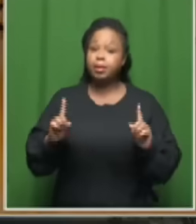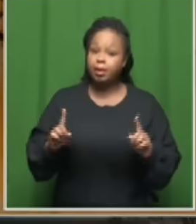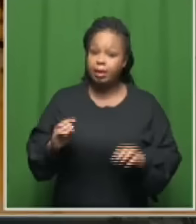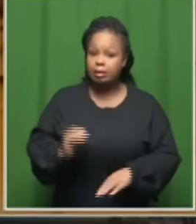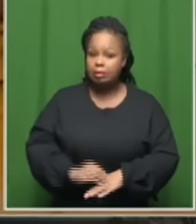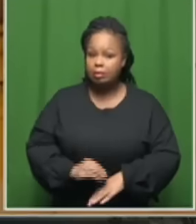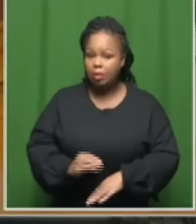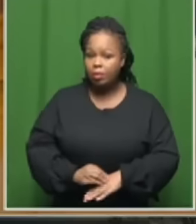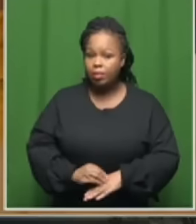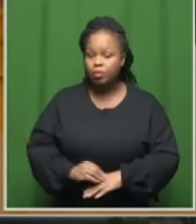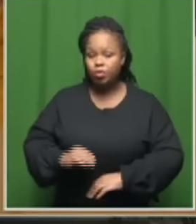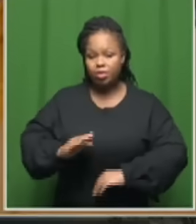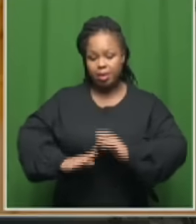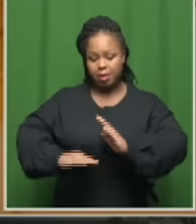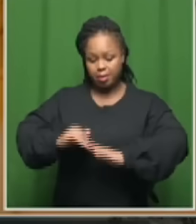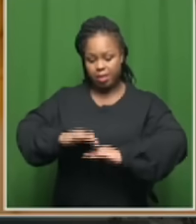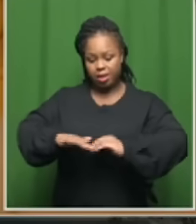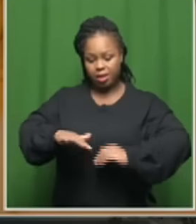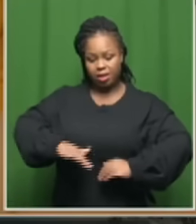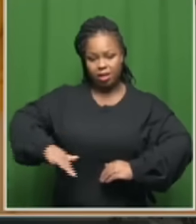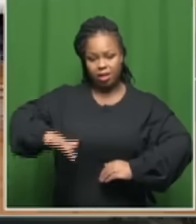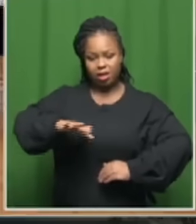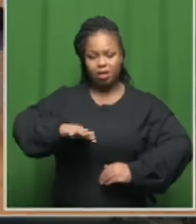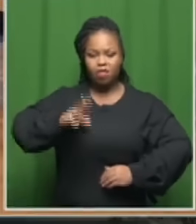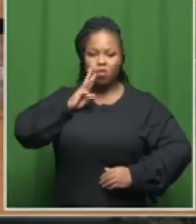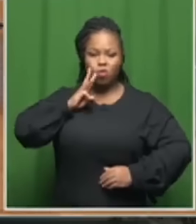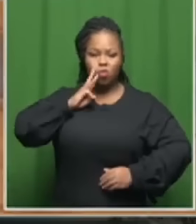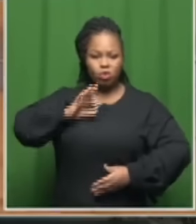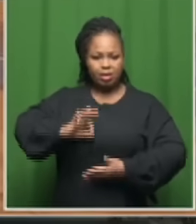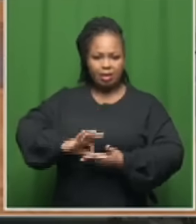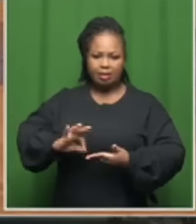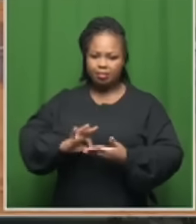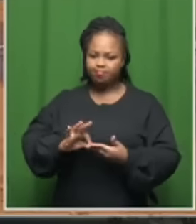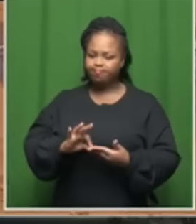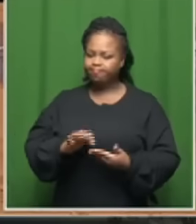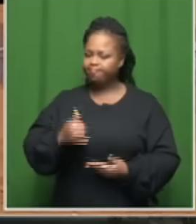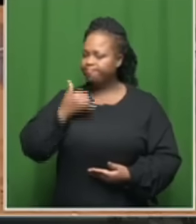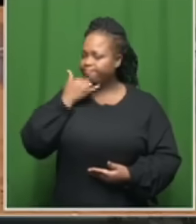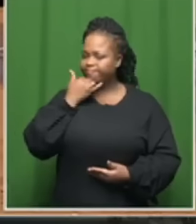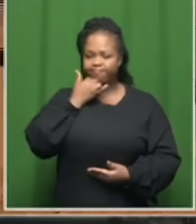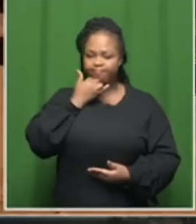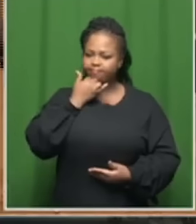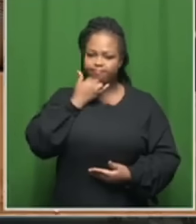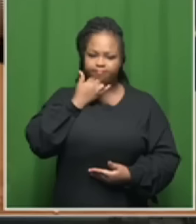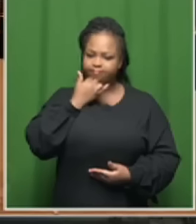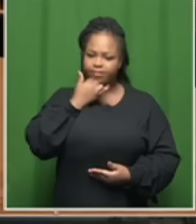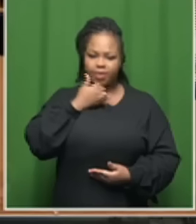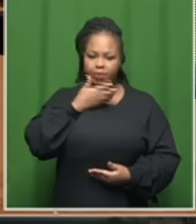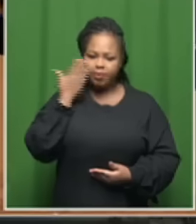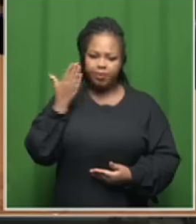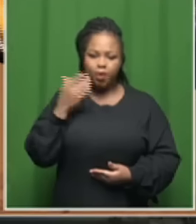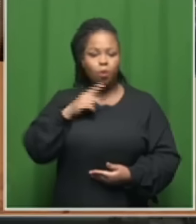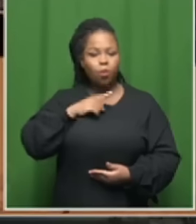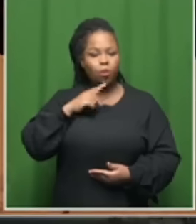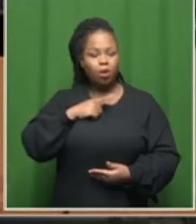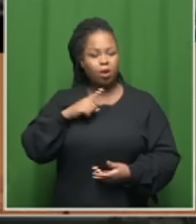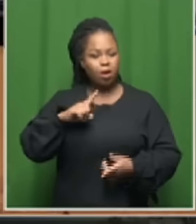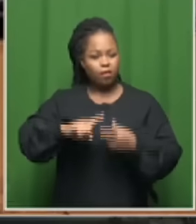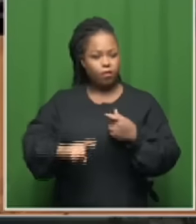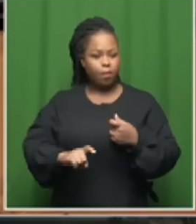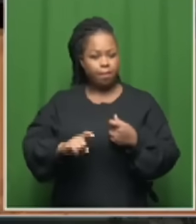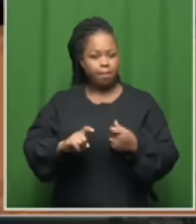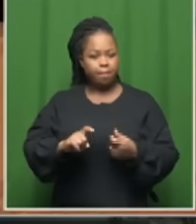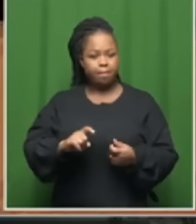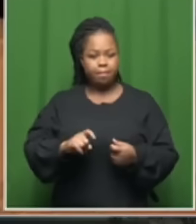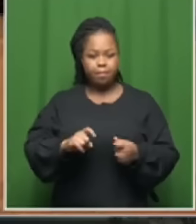decided to prioritize the question of water and the fixing of local government, because out of 144